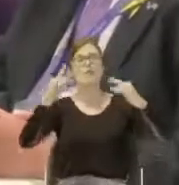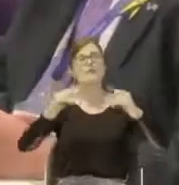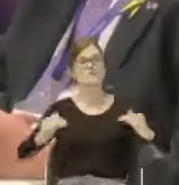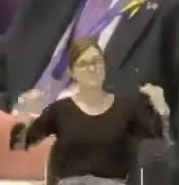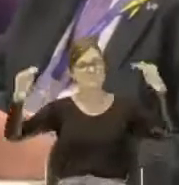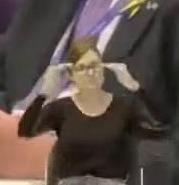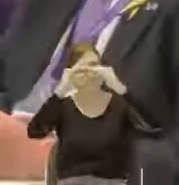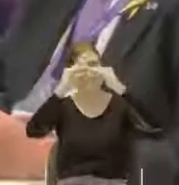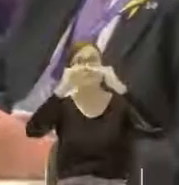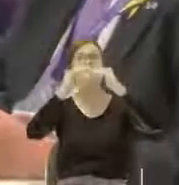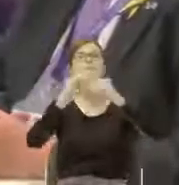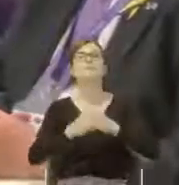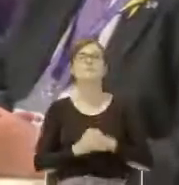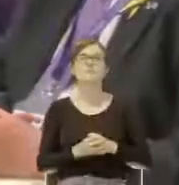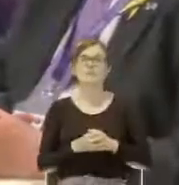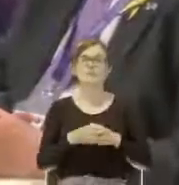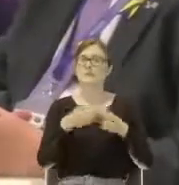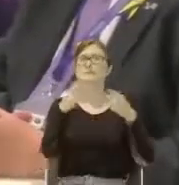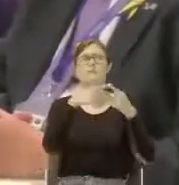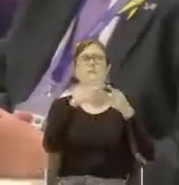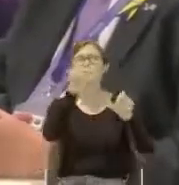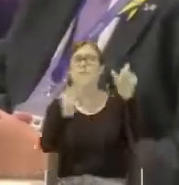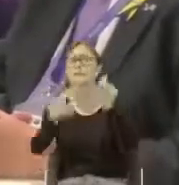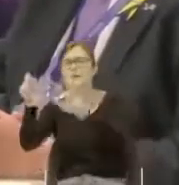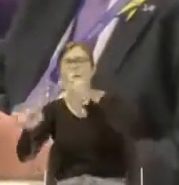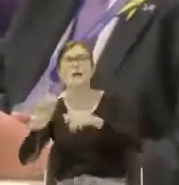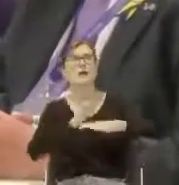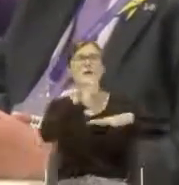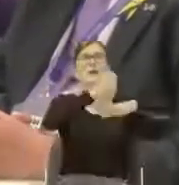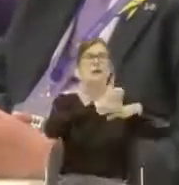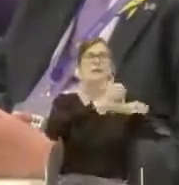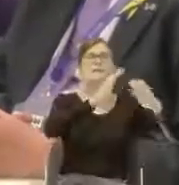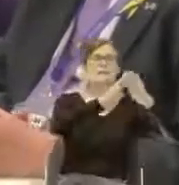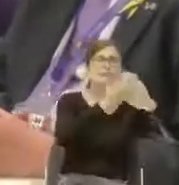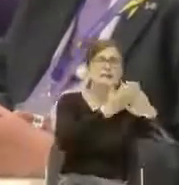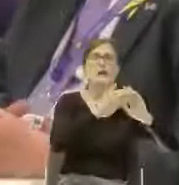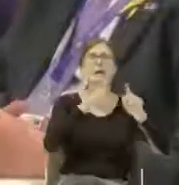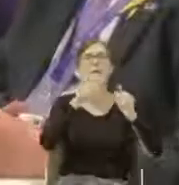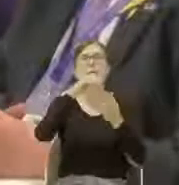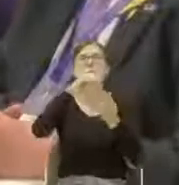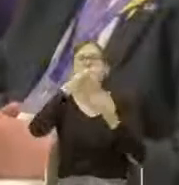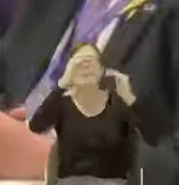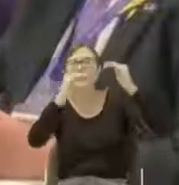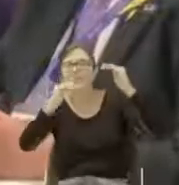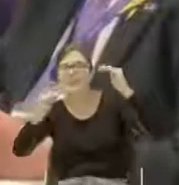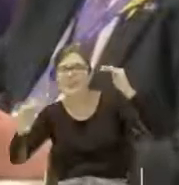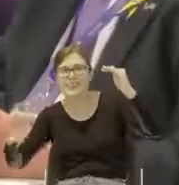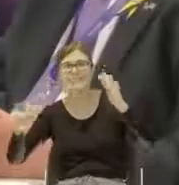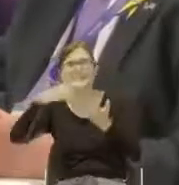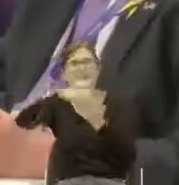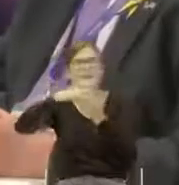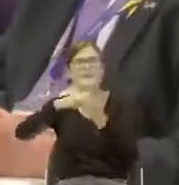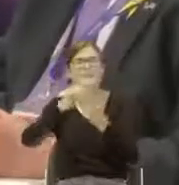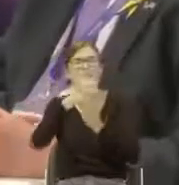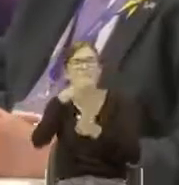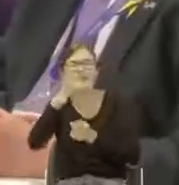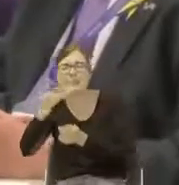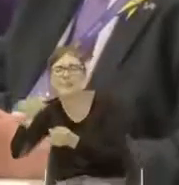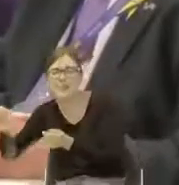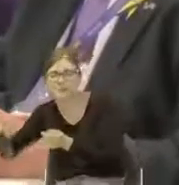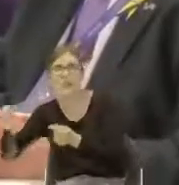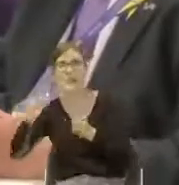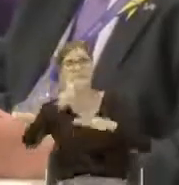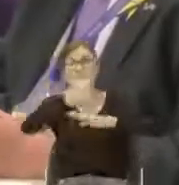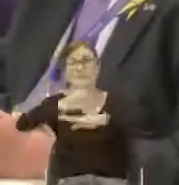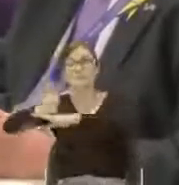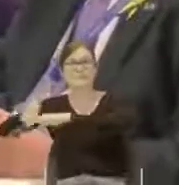our complex time, local government are the key players to ensure the success of 2030 agenda and